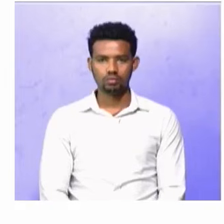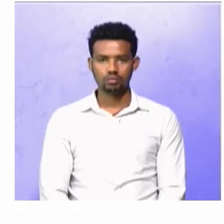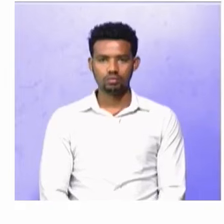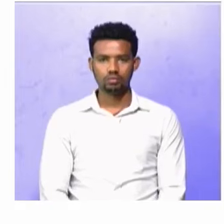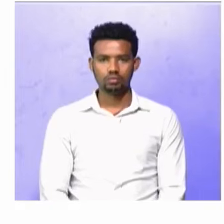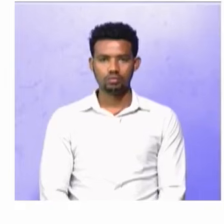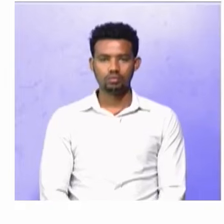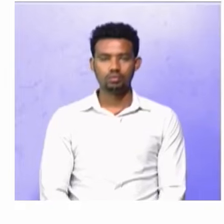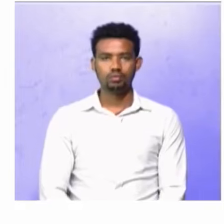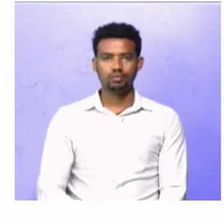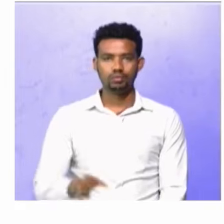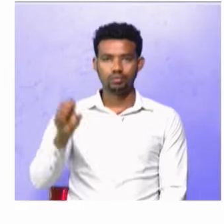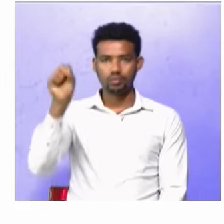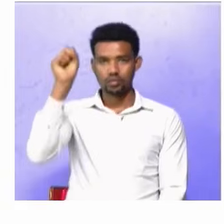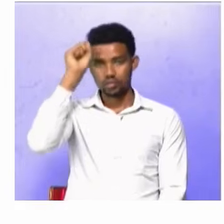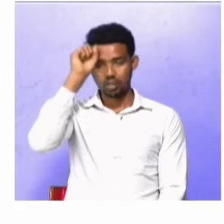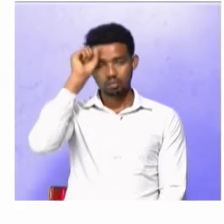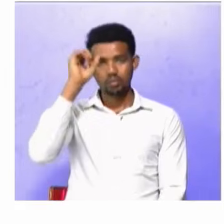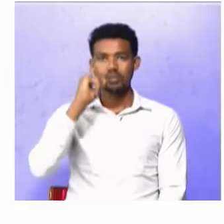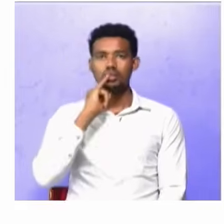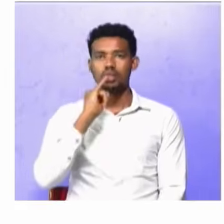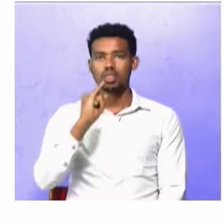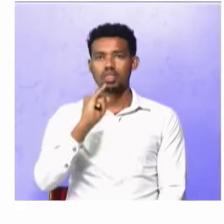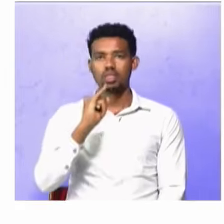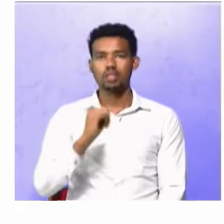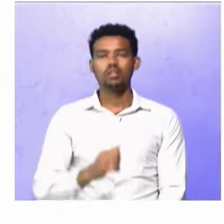Sami is